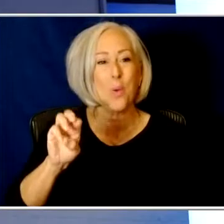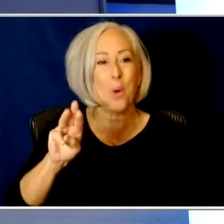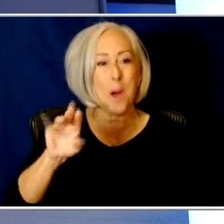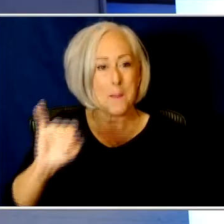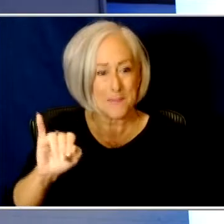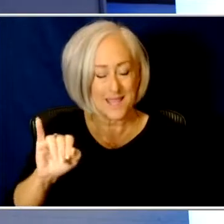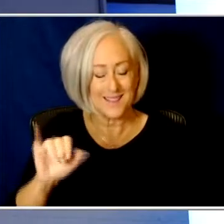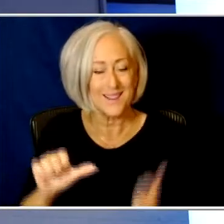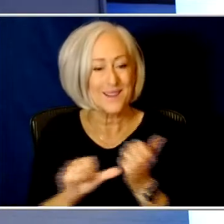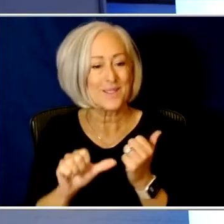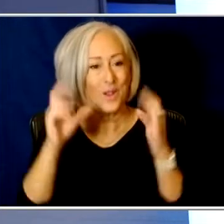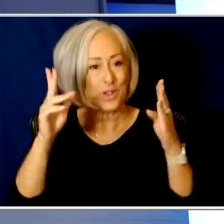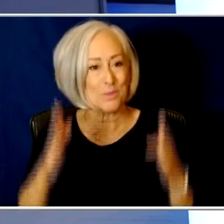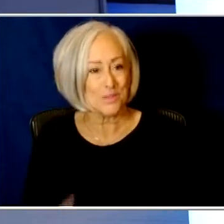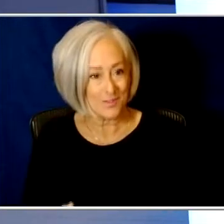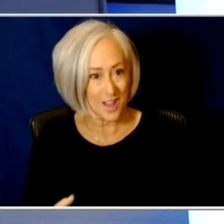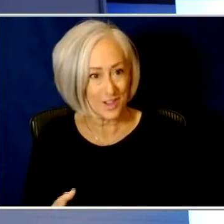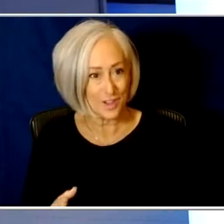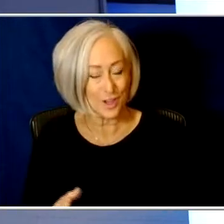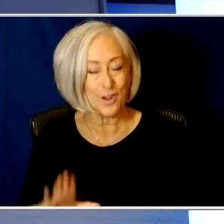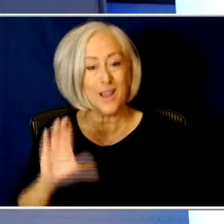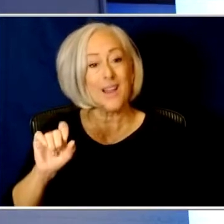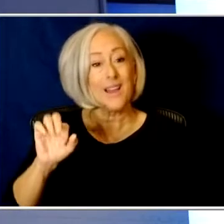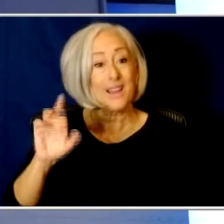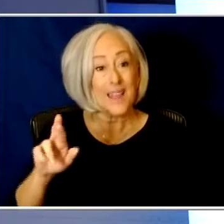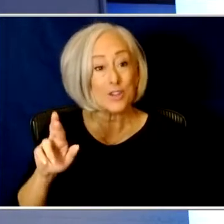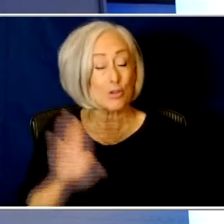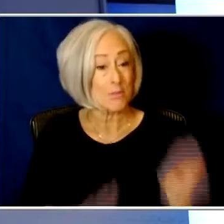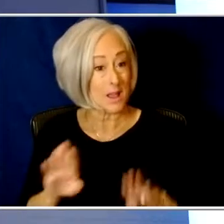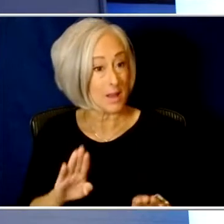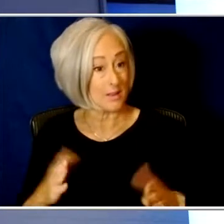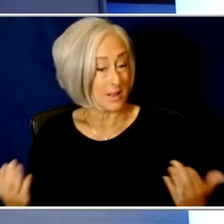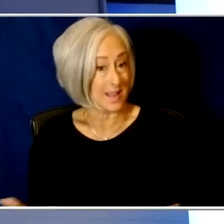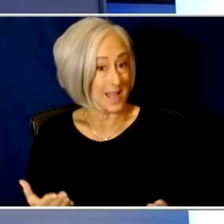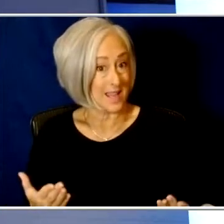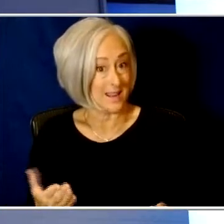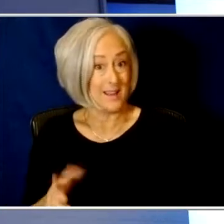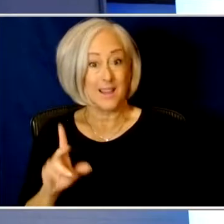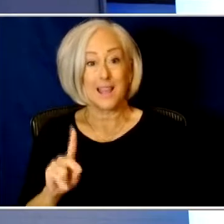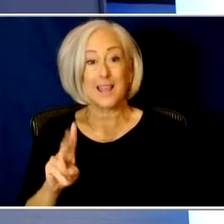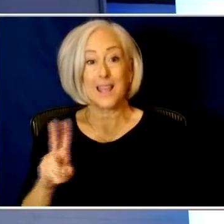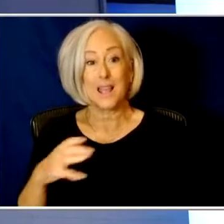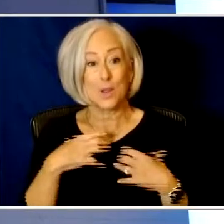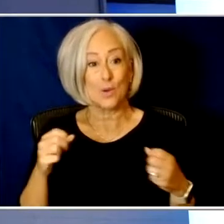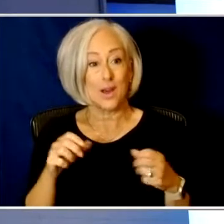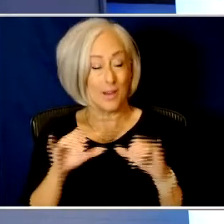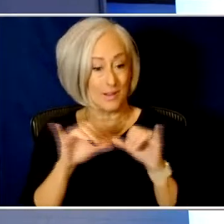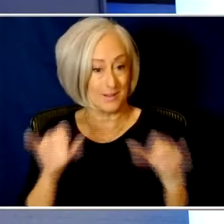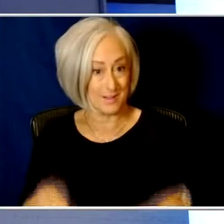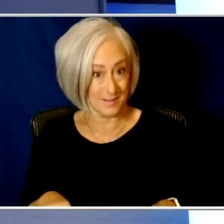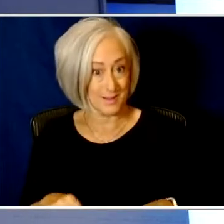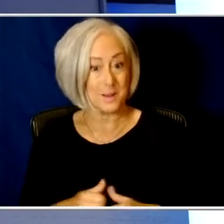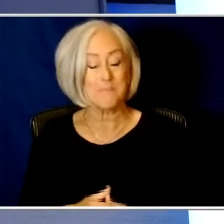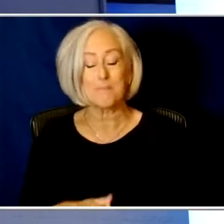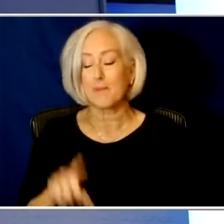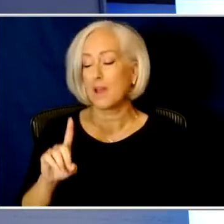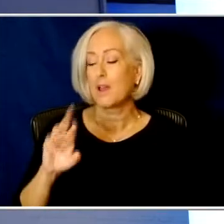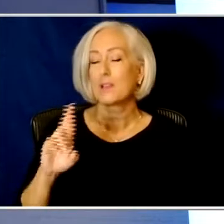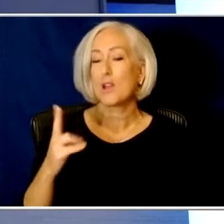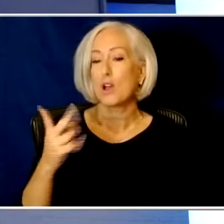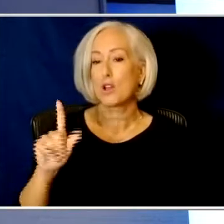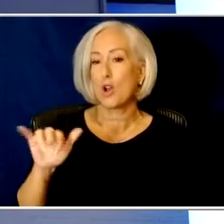of Cancer Biology here at the University of Kansas Medical Center. We'll also be hearing from Dr. Dana Hawkinson, Medical Director of Infection Prevention and